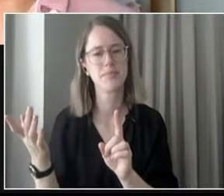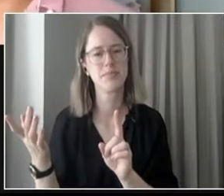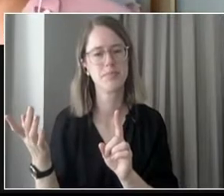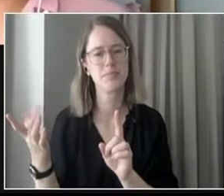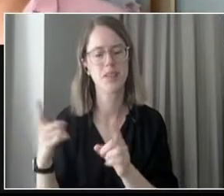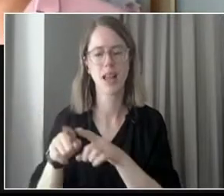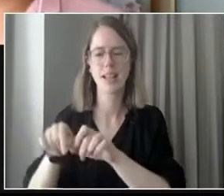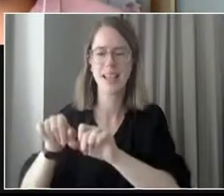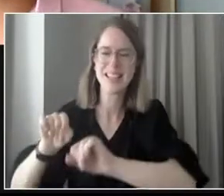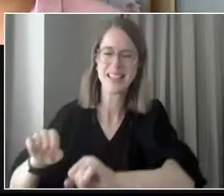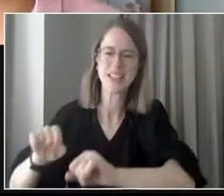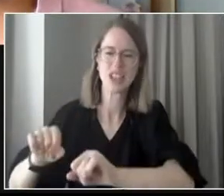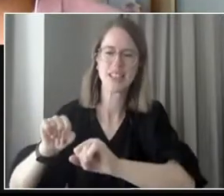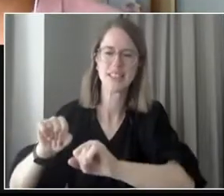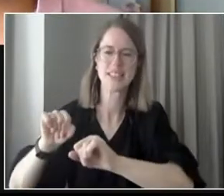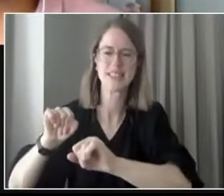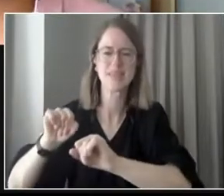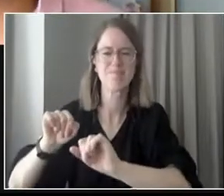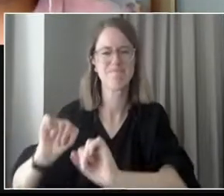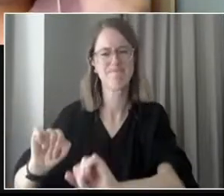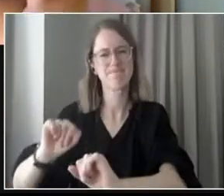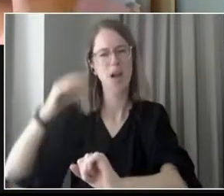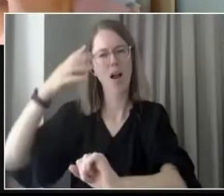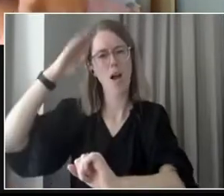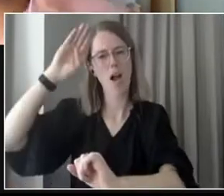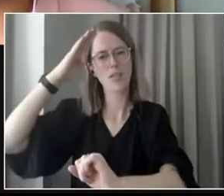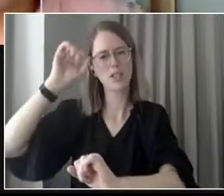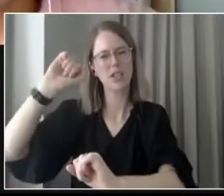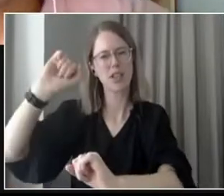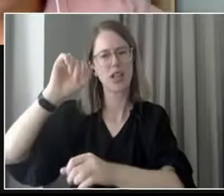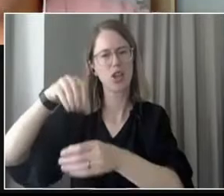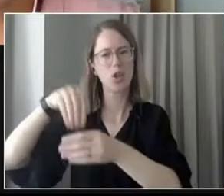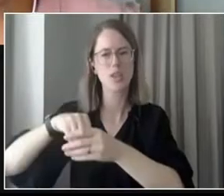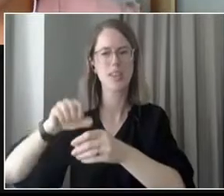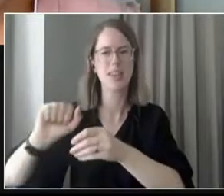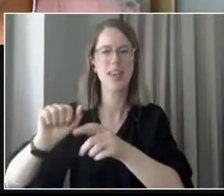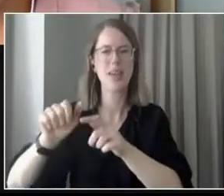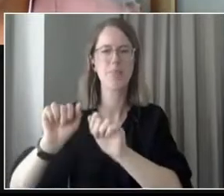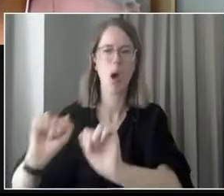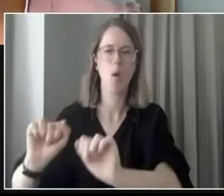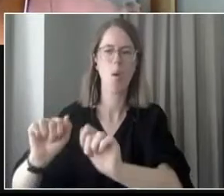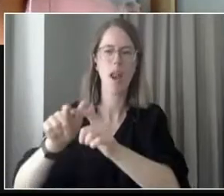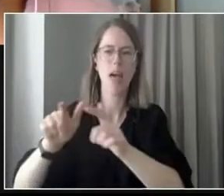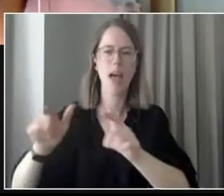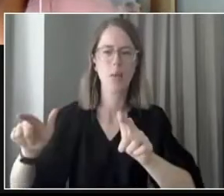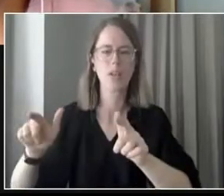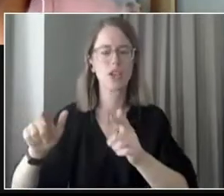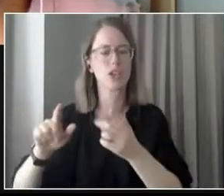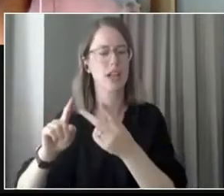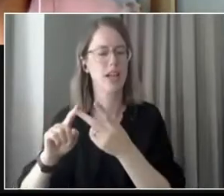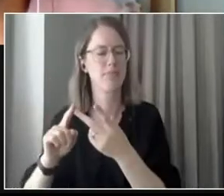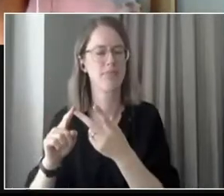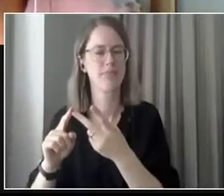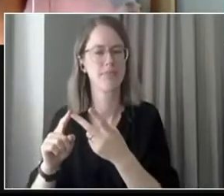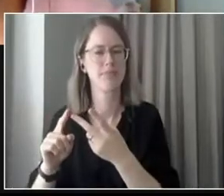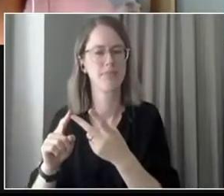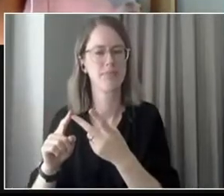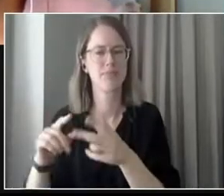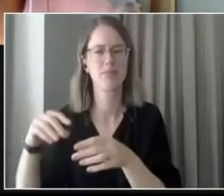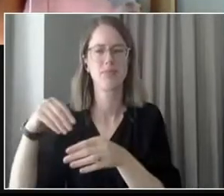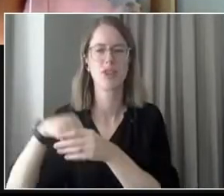indigenous, I suppose, Irish content, Irish language content, and content that